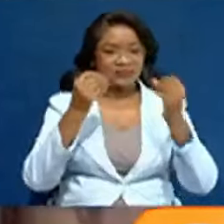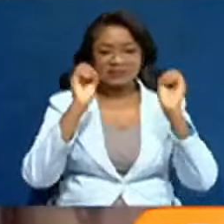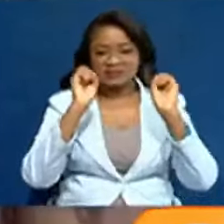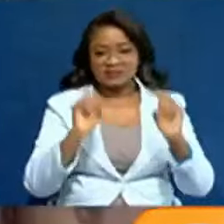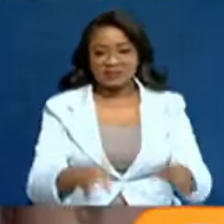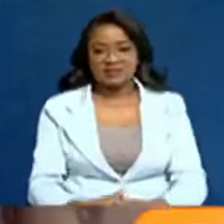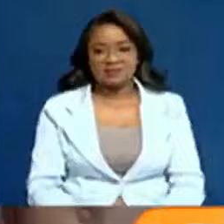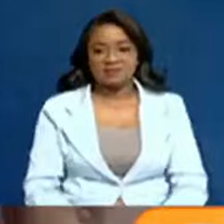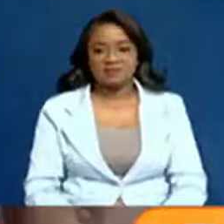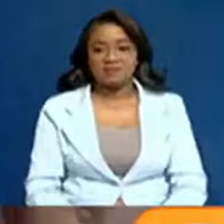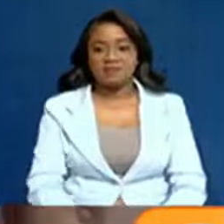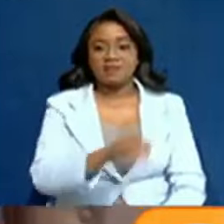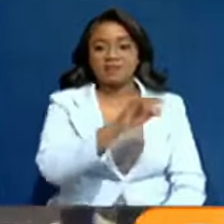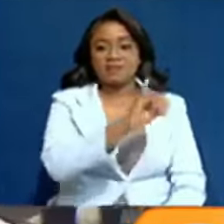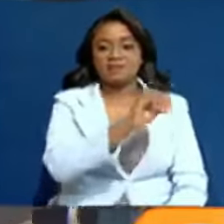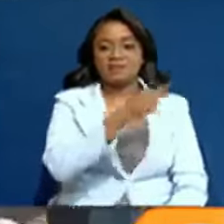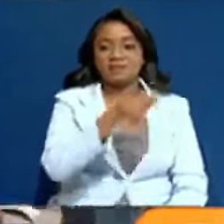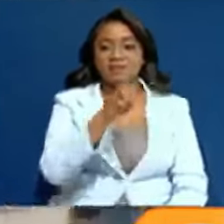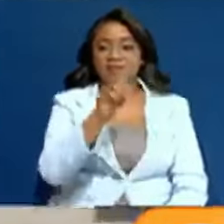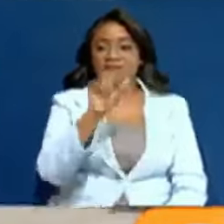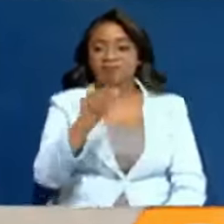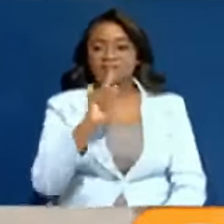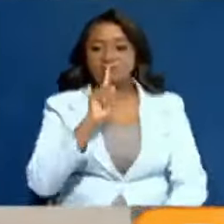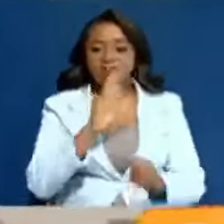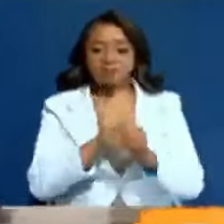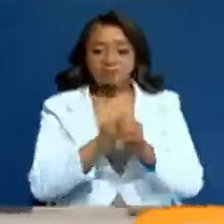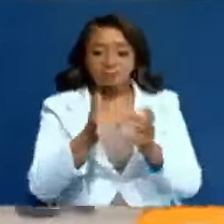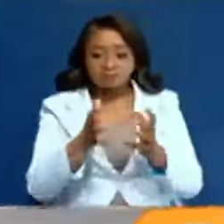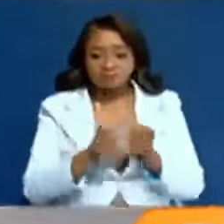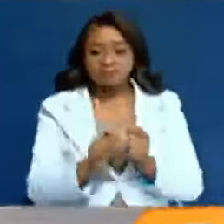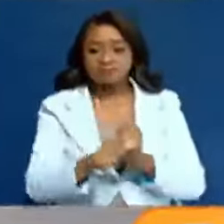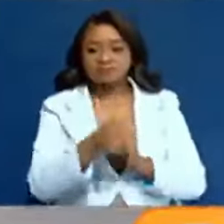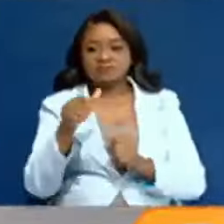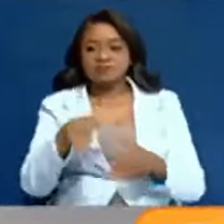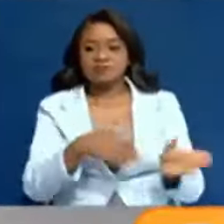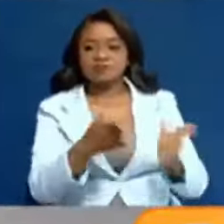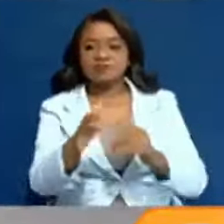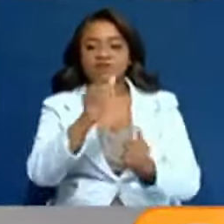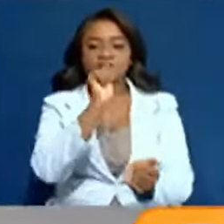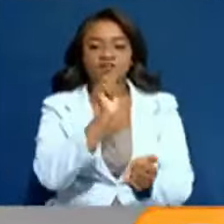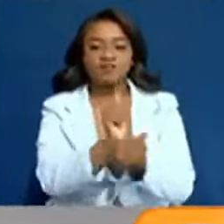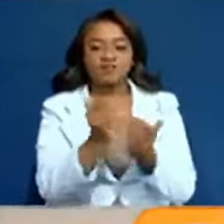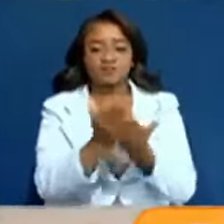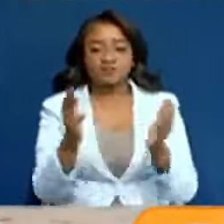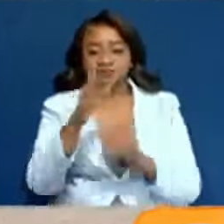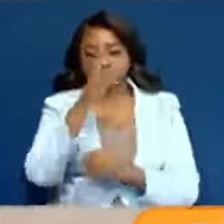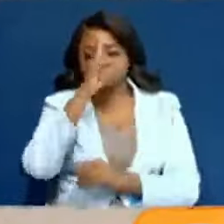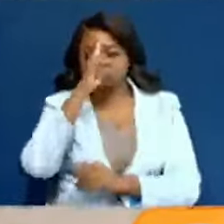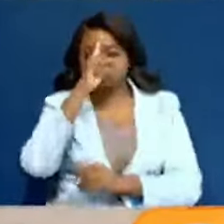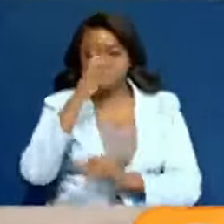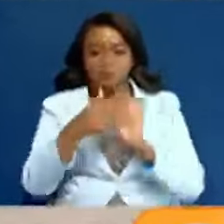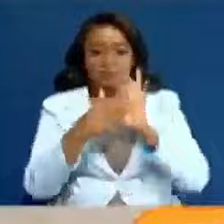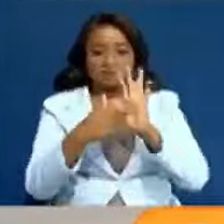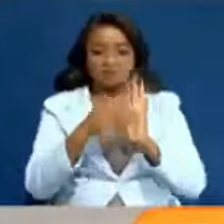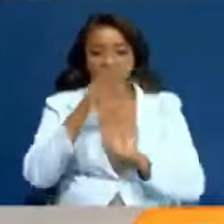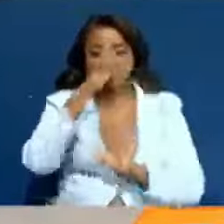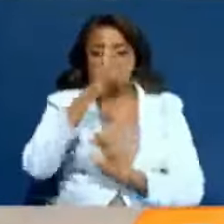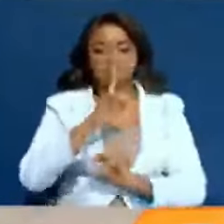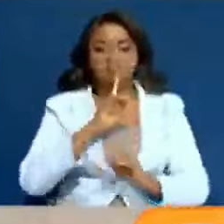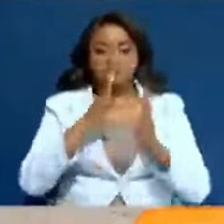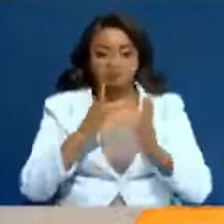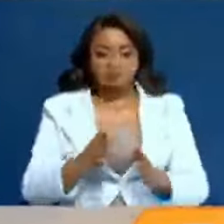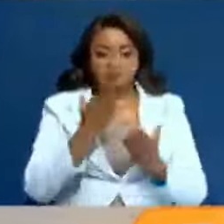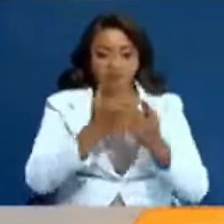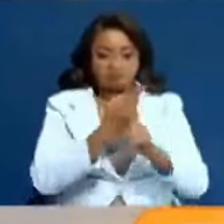presented. IPOA promises to pursue other measures to bring officers to account, including holding police commanders